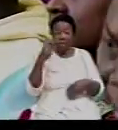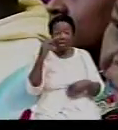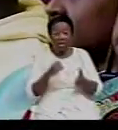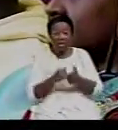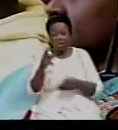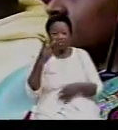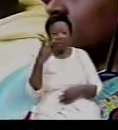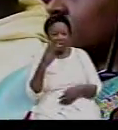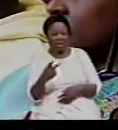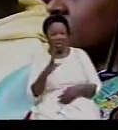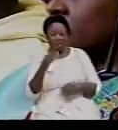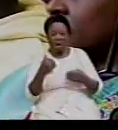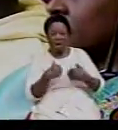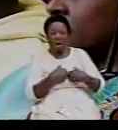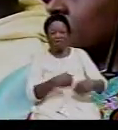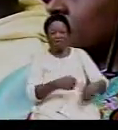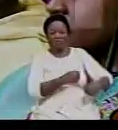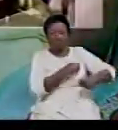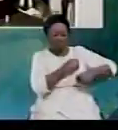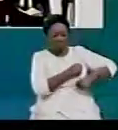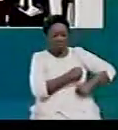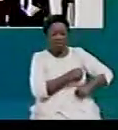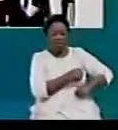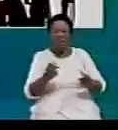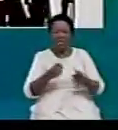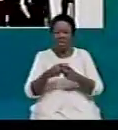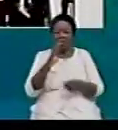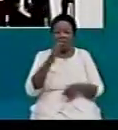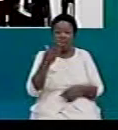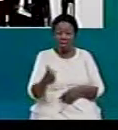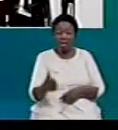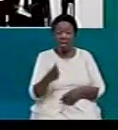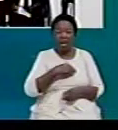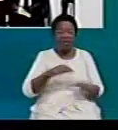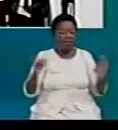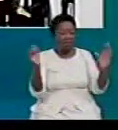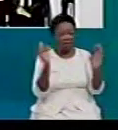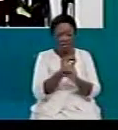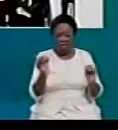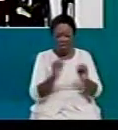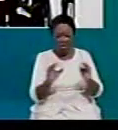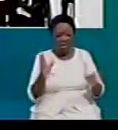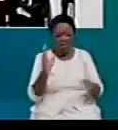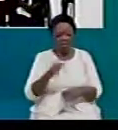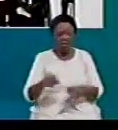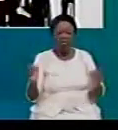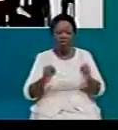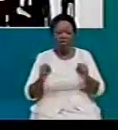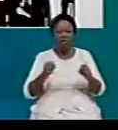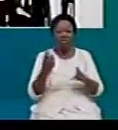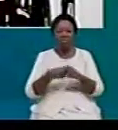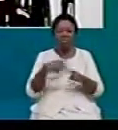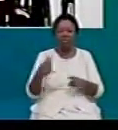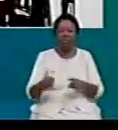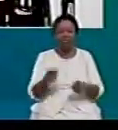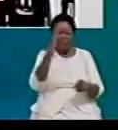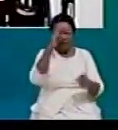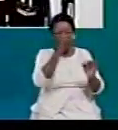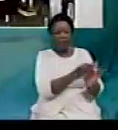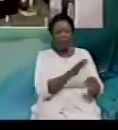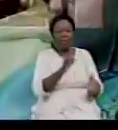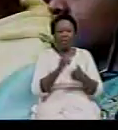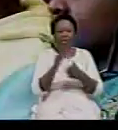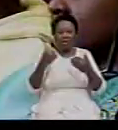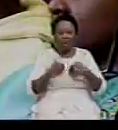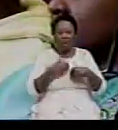have fortitude. You are there, and nothing will shake you from the faith that you have in